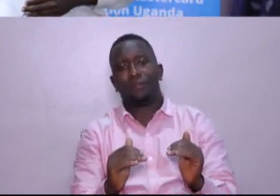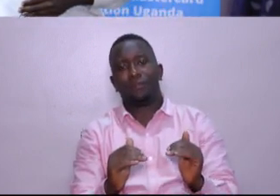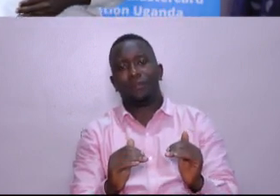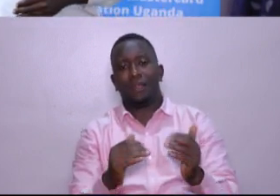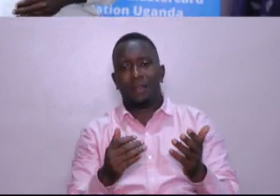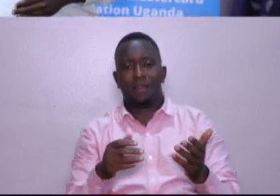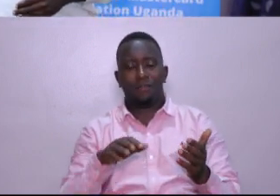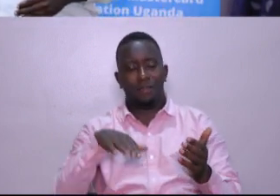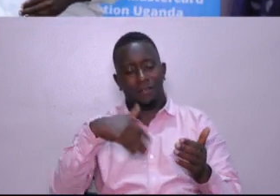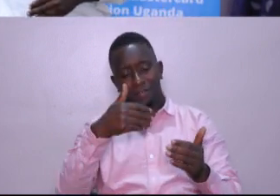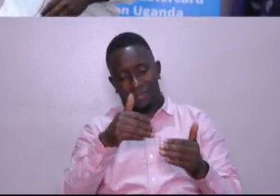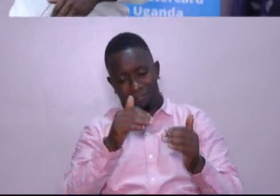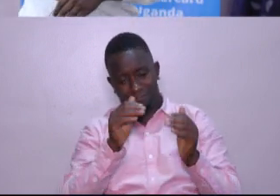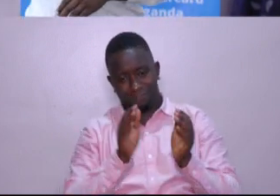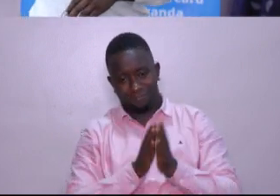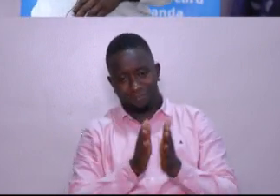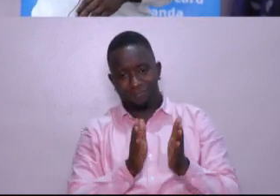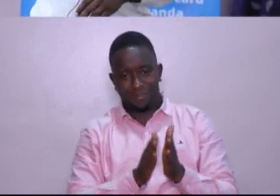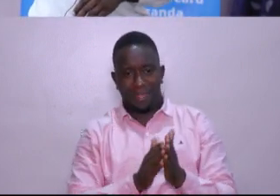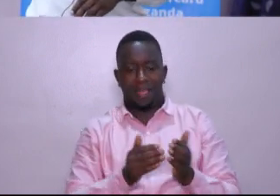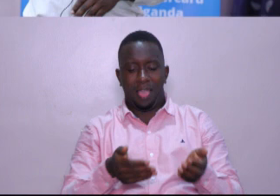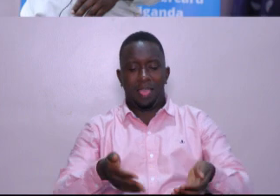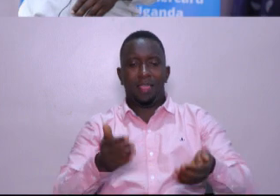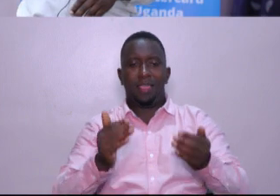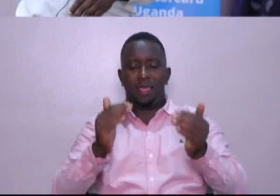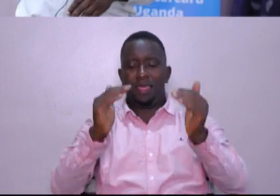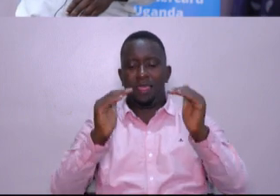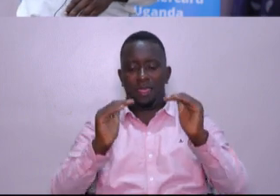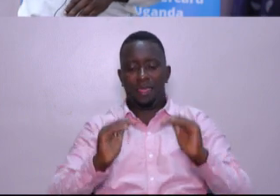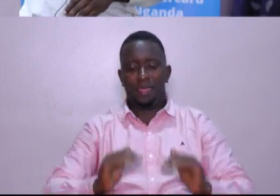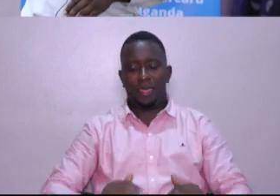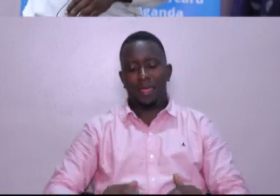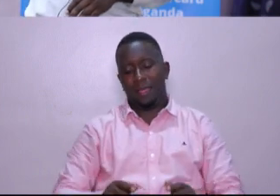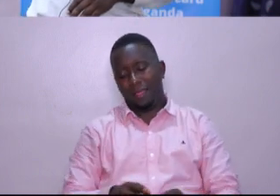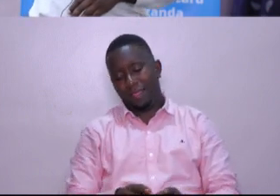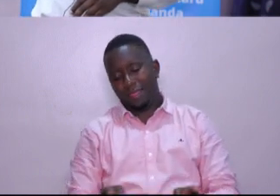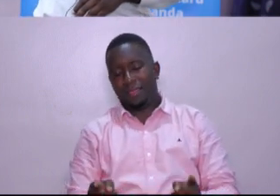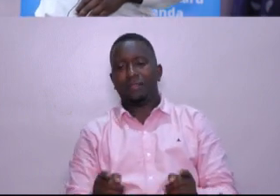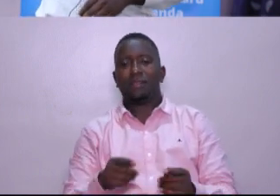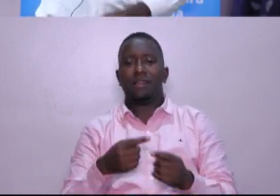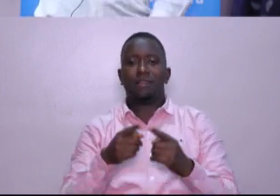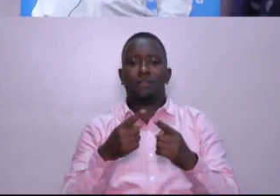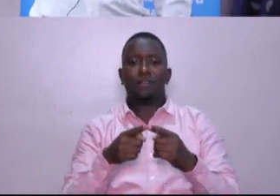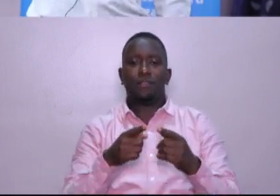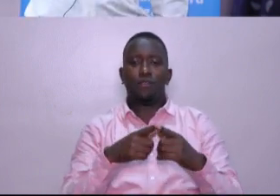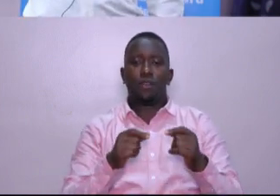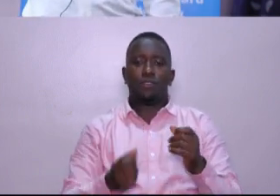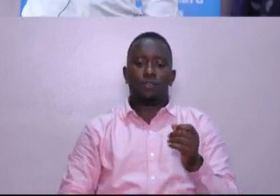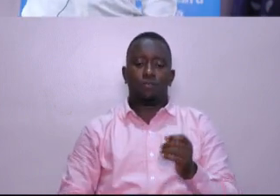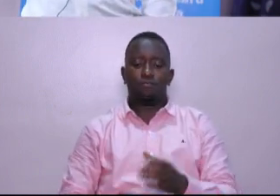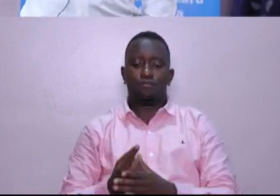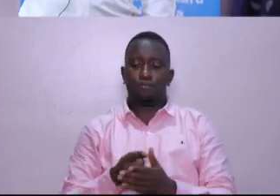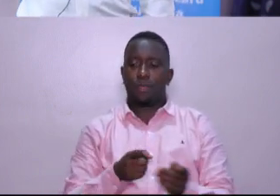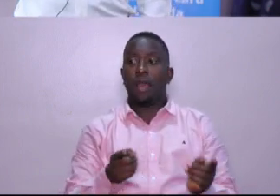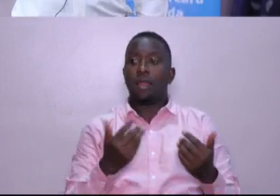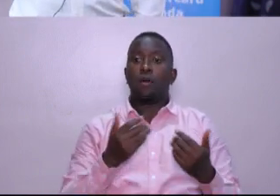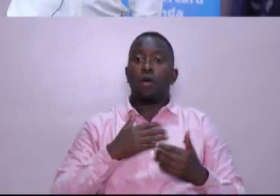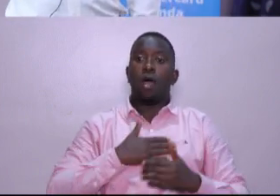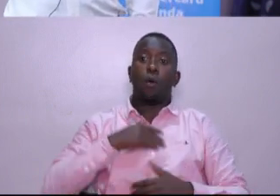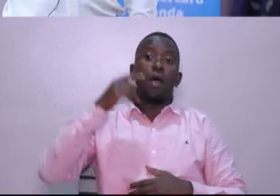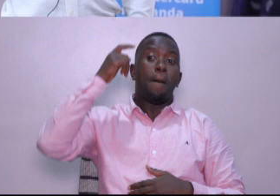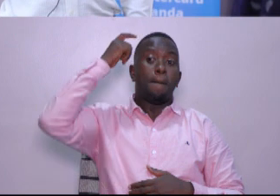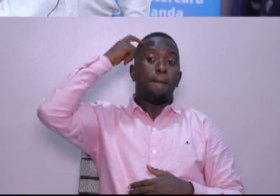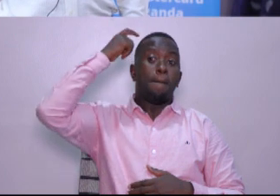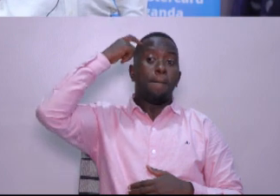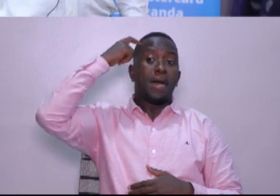the definition again, and then these are the words that are going to be read. Our mind here concentrated